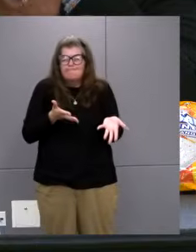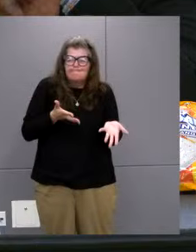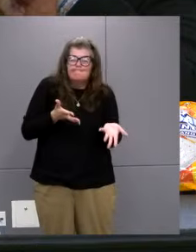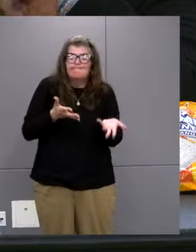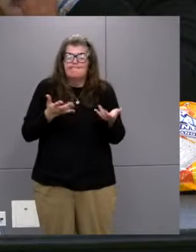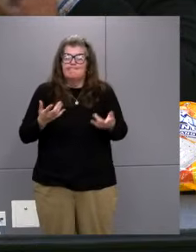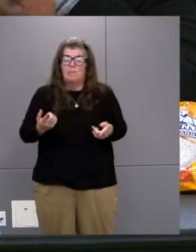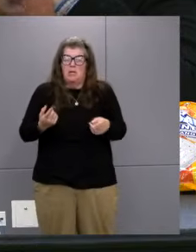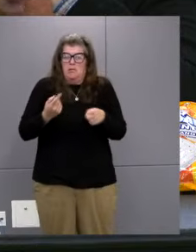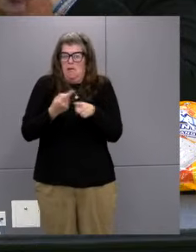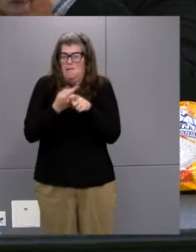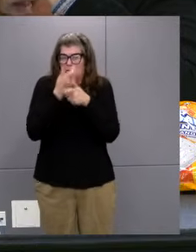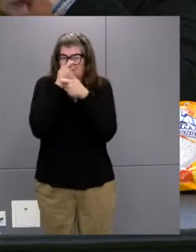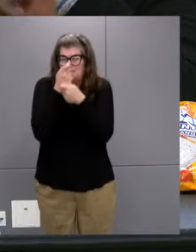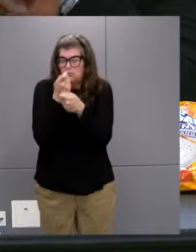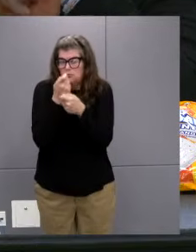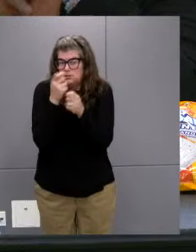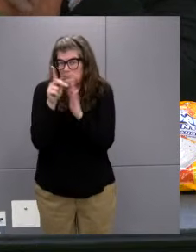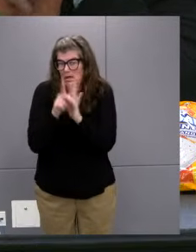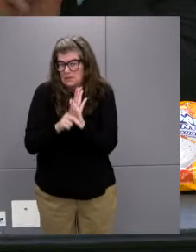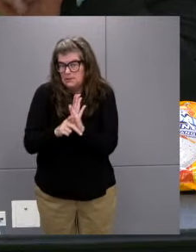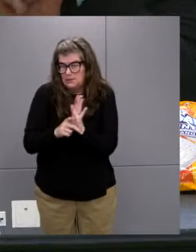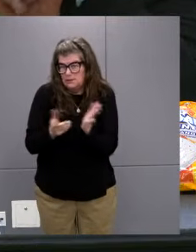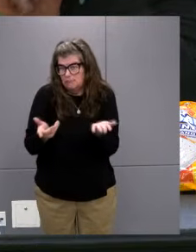conflict of interest policy should